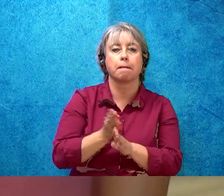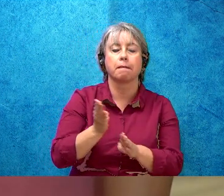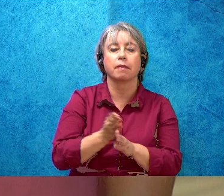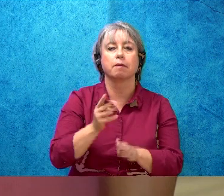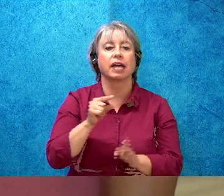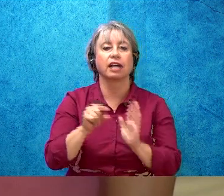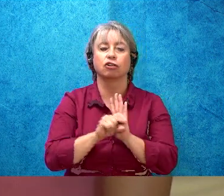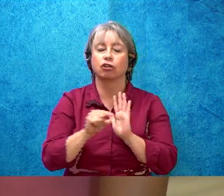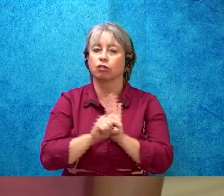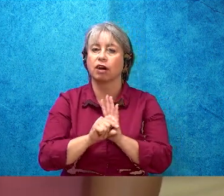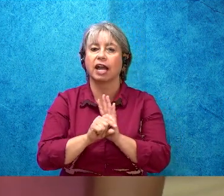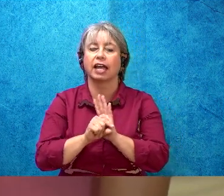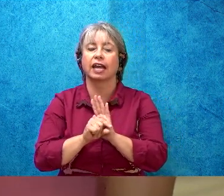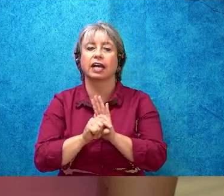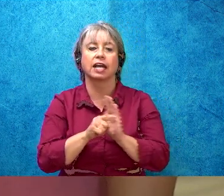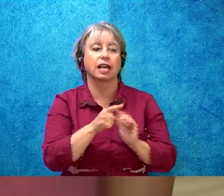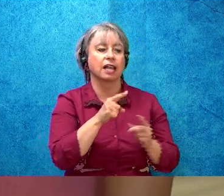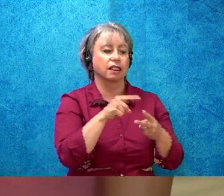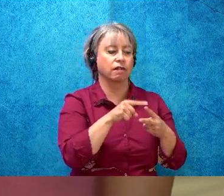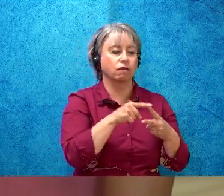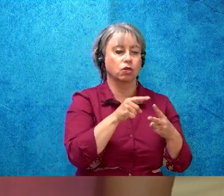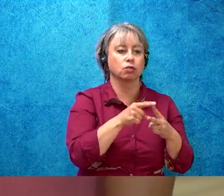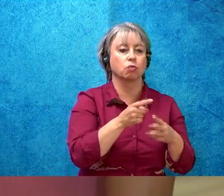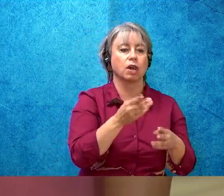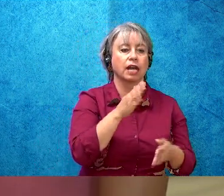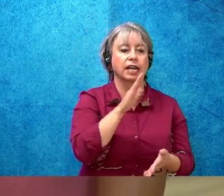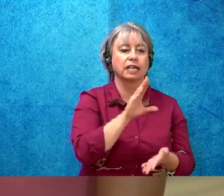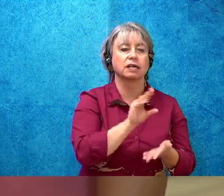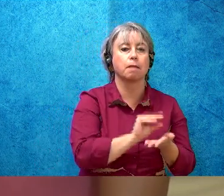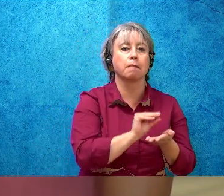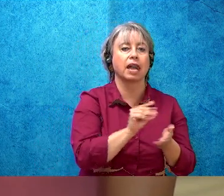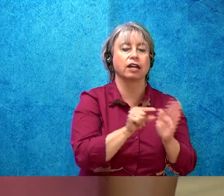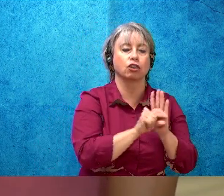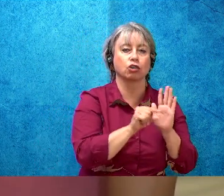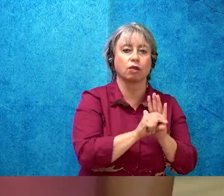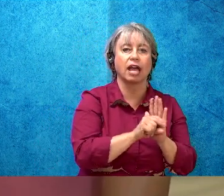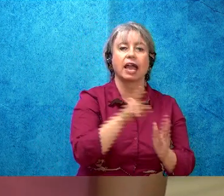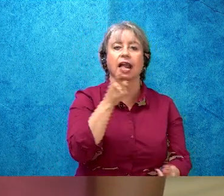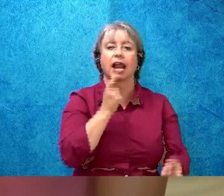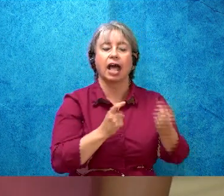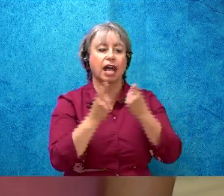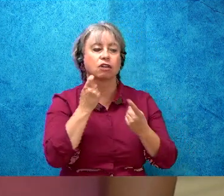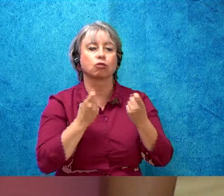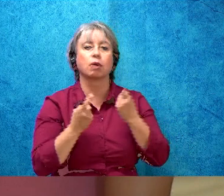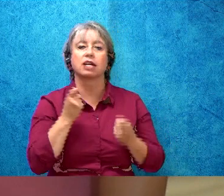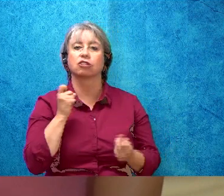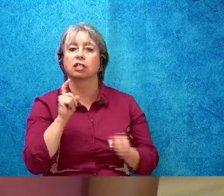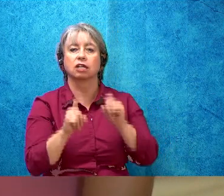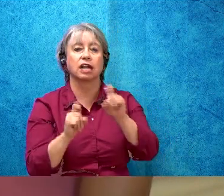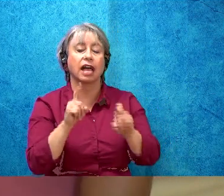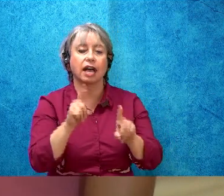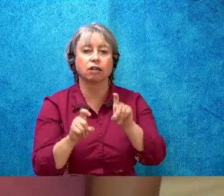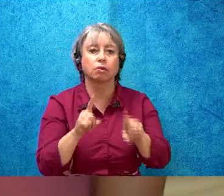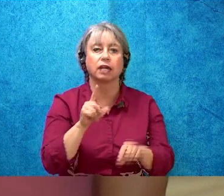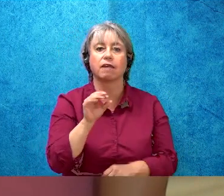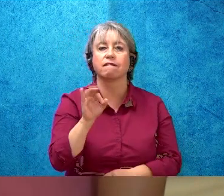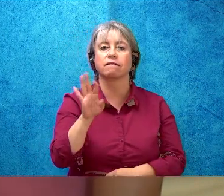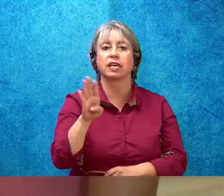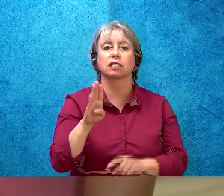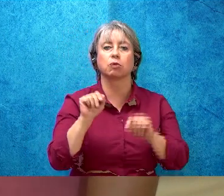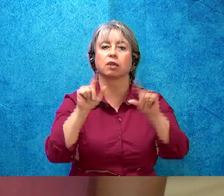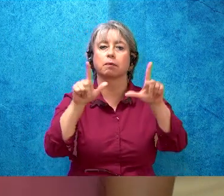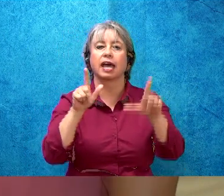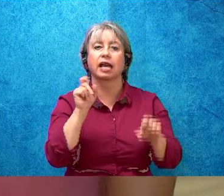work, man. Y'all got to dig in, ask questions, tune in. Post questions on the Facebook page if you didn't get